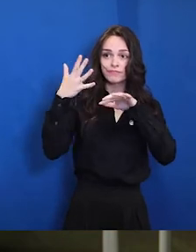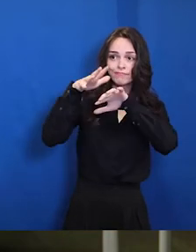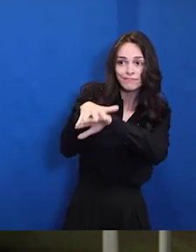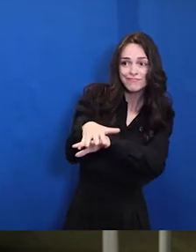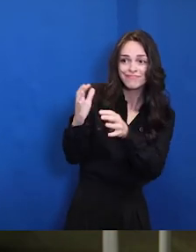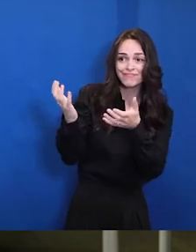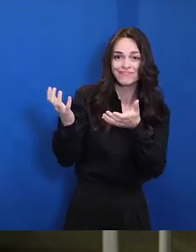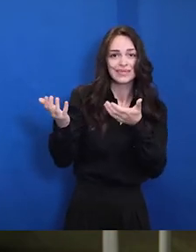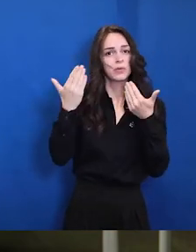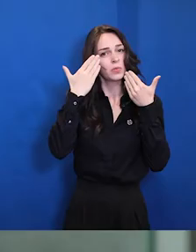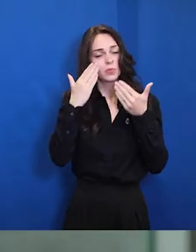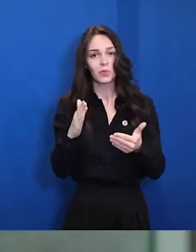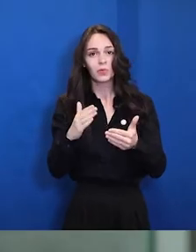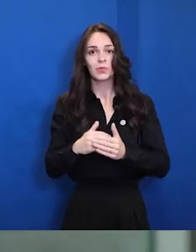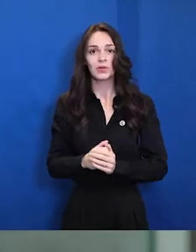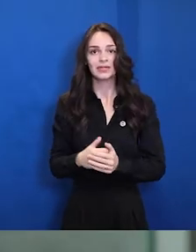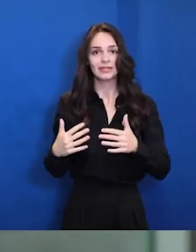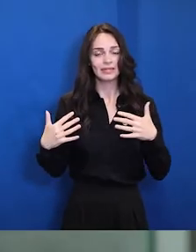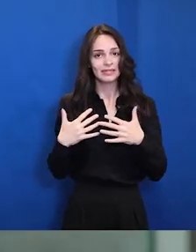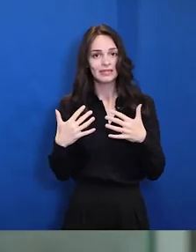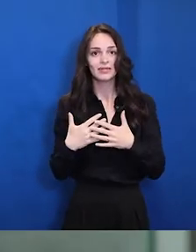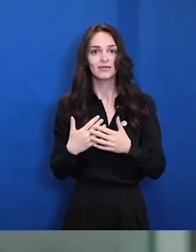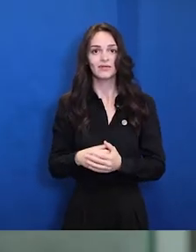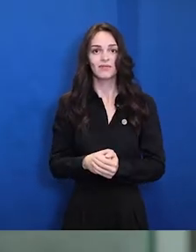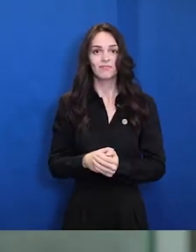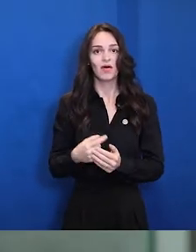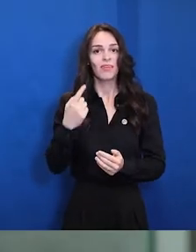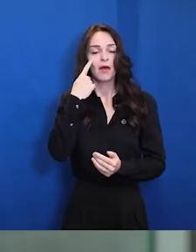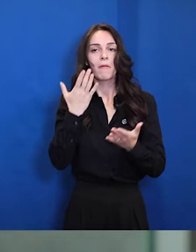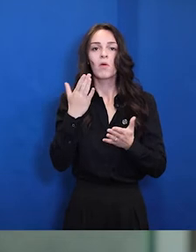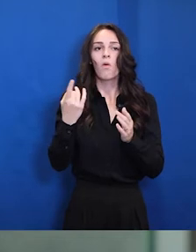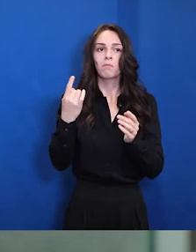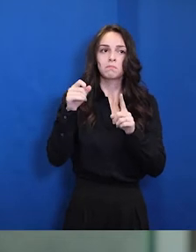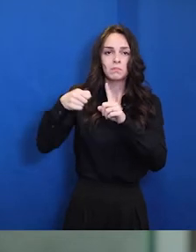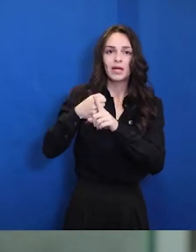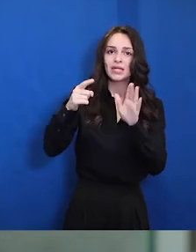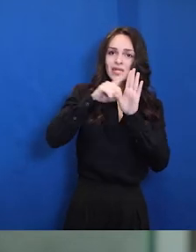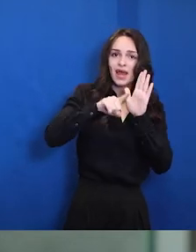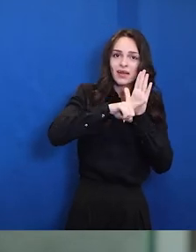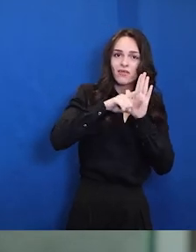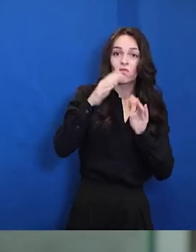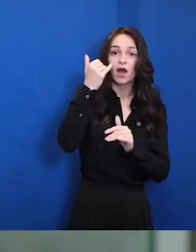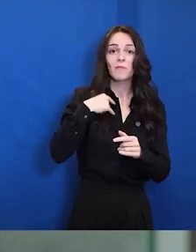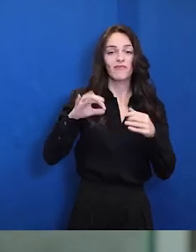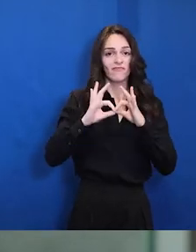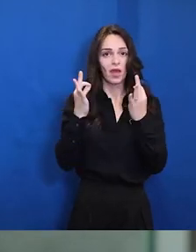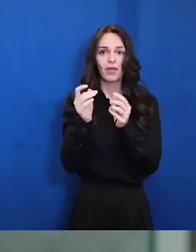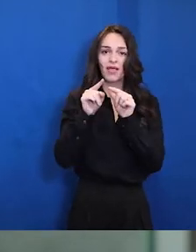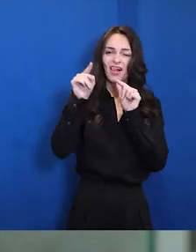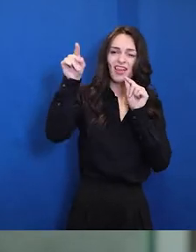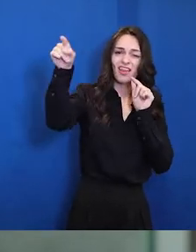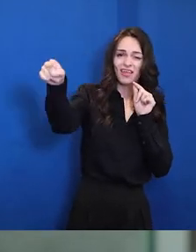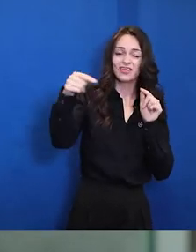and adapt new culture. I faced the negative impact of being far from my family, and